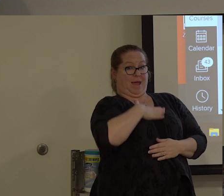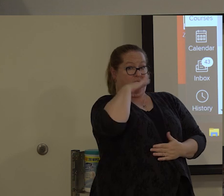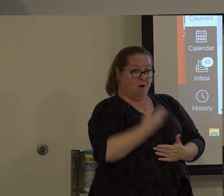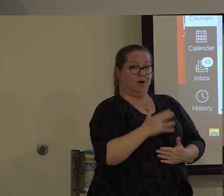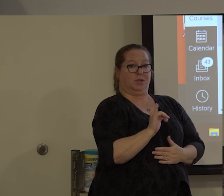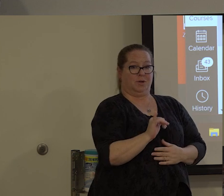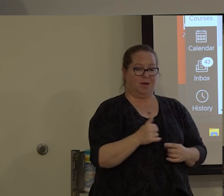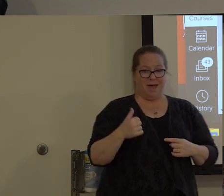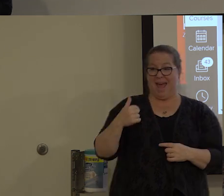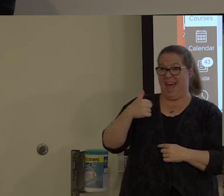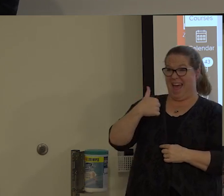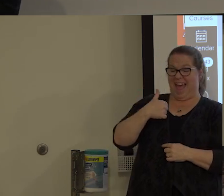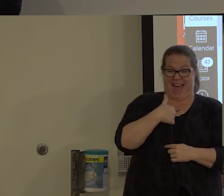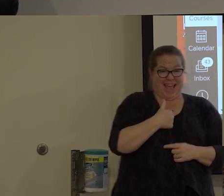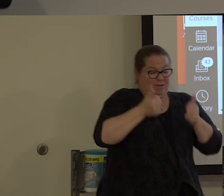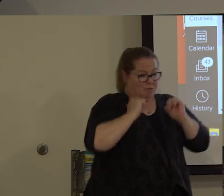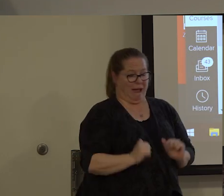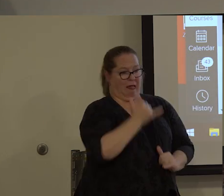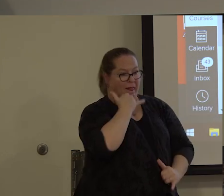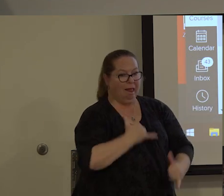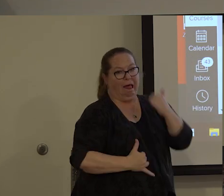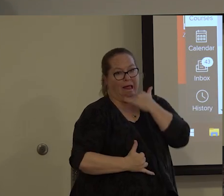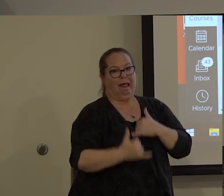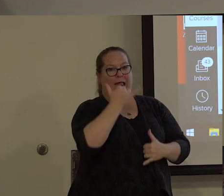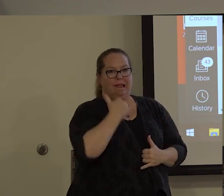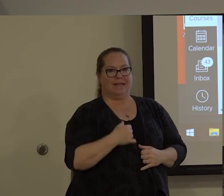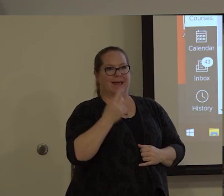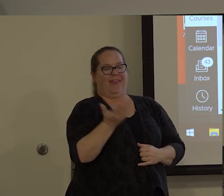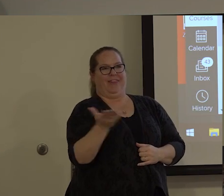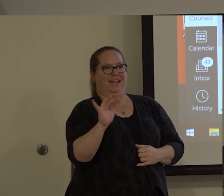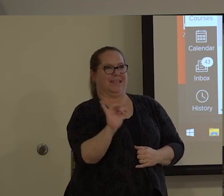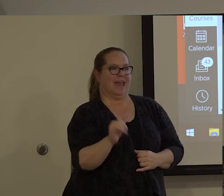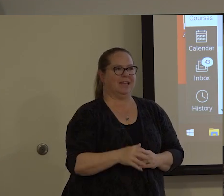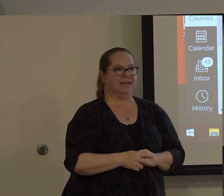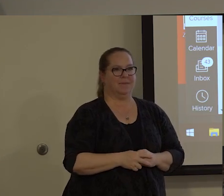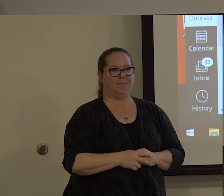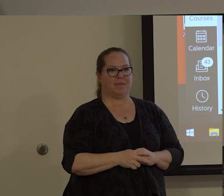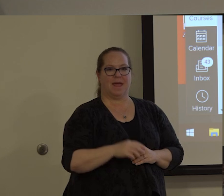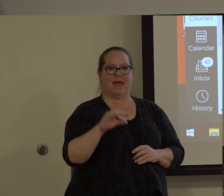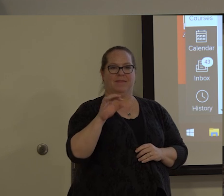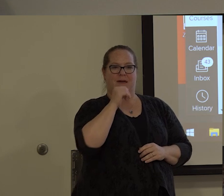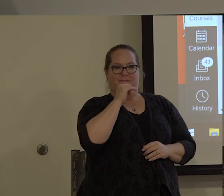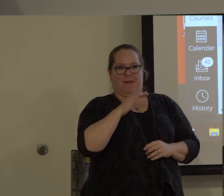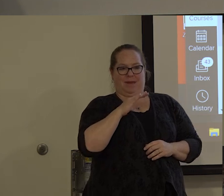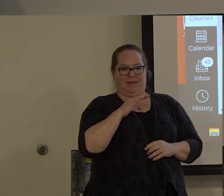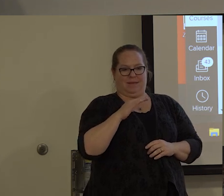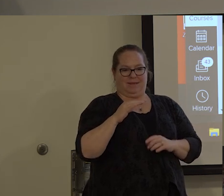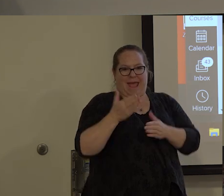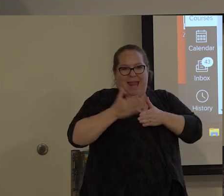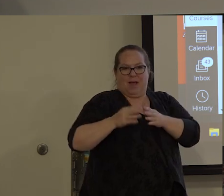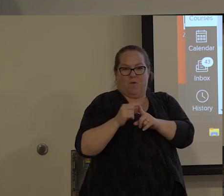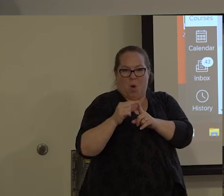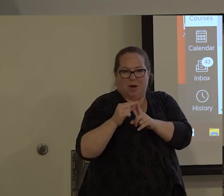have tried to purposely get things wrong to see if it will, like things like the feminine endings of words, like